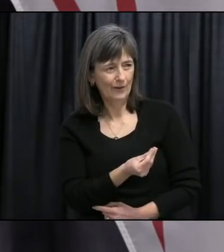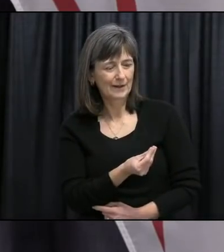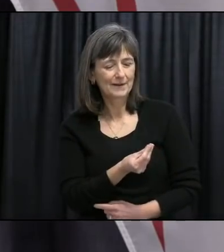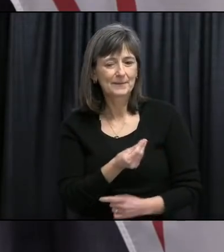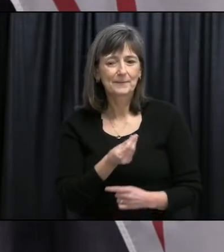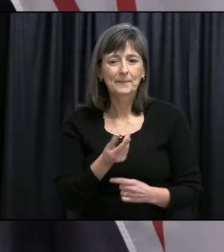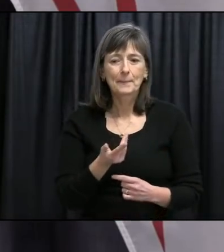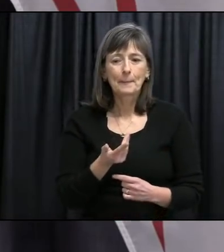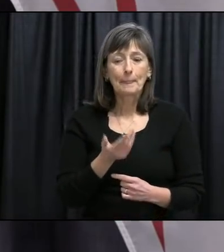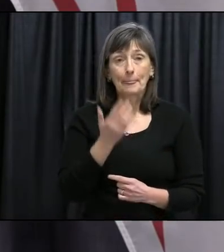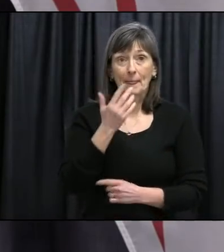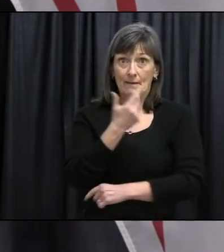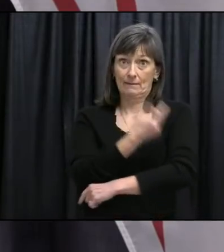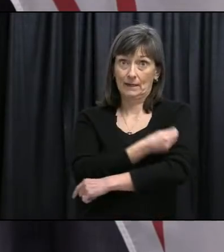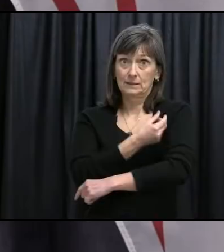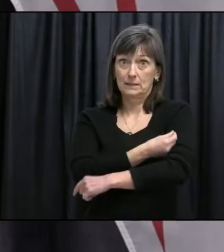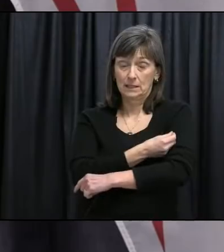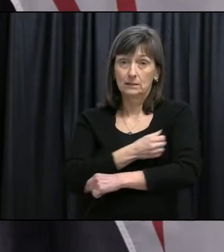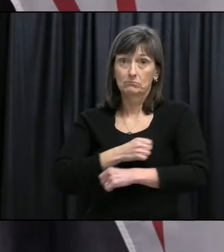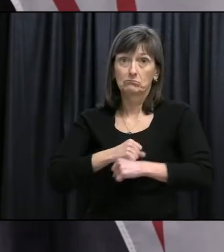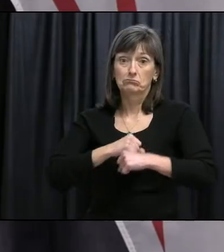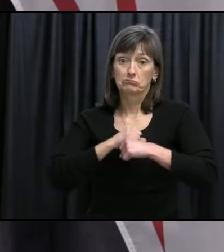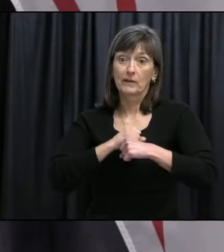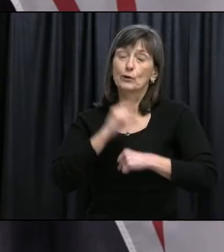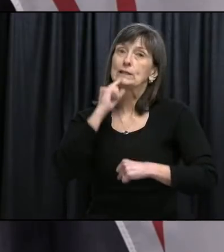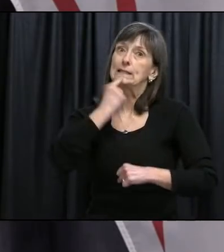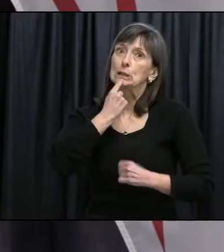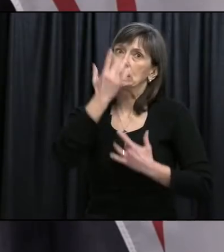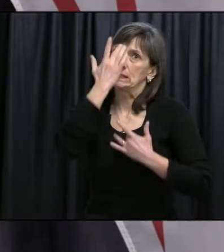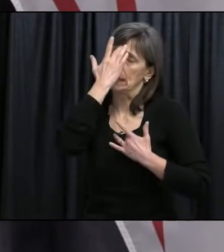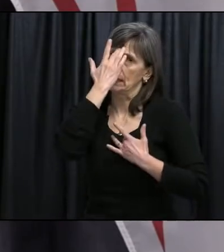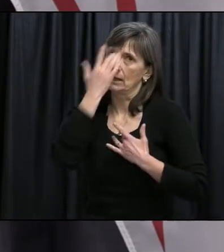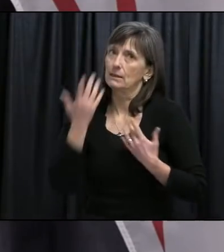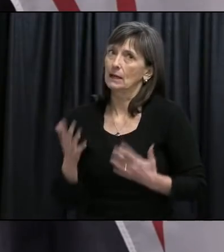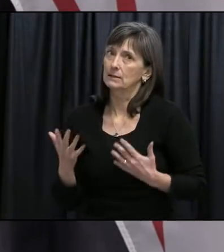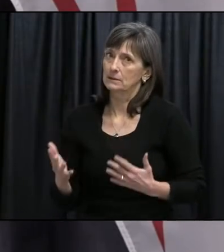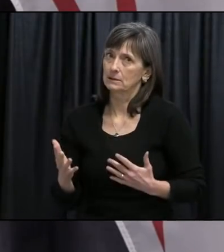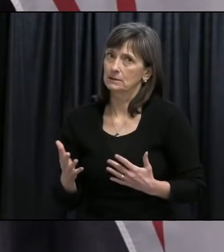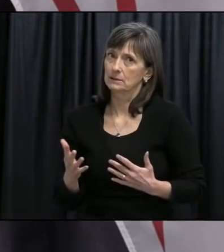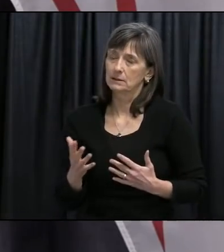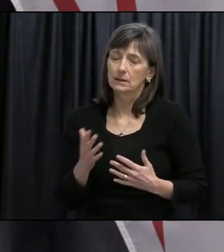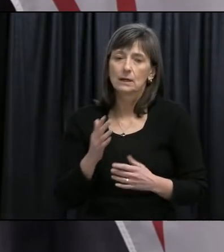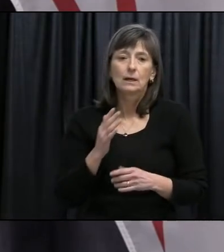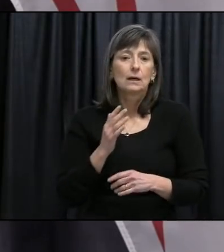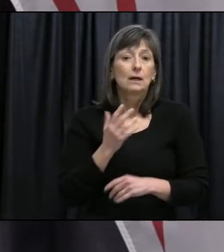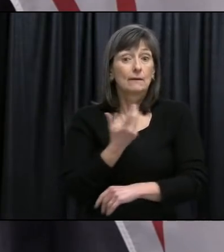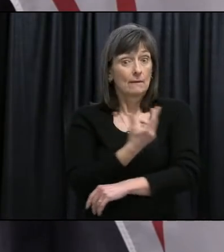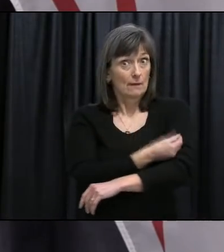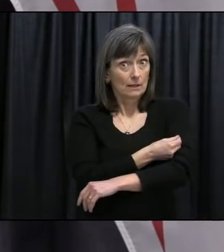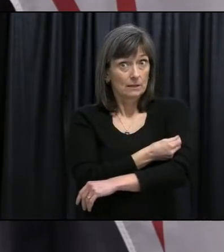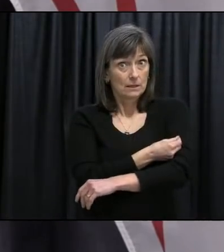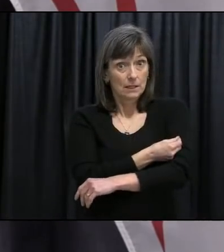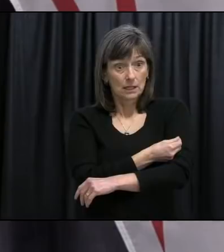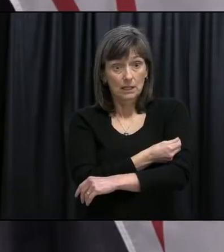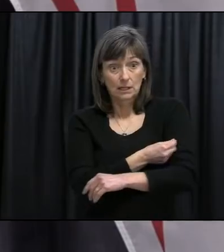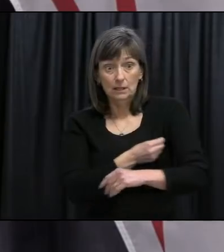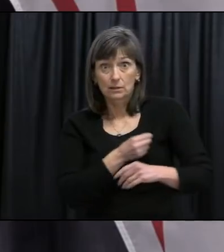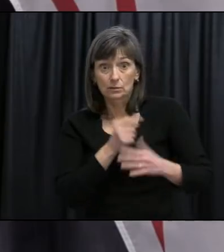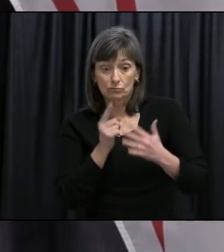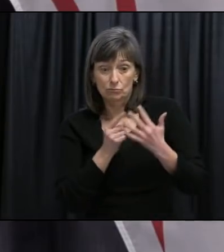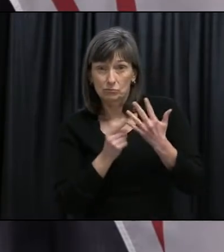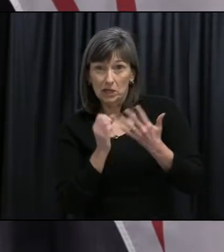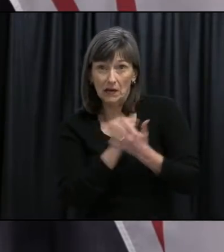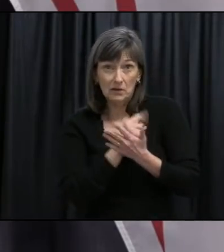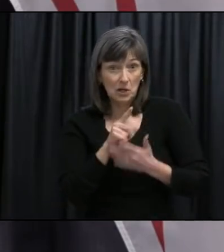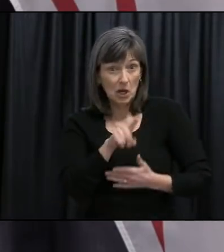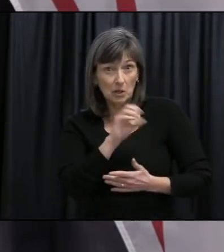that the vaccine is protective against severe disease. We don't know the effect of the vaccine at this point, or we're still learning about the